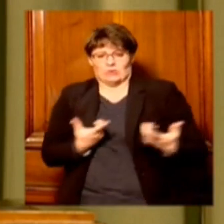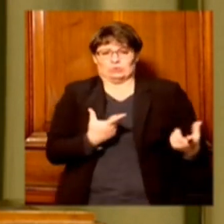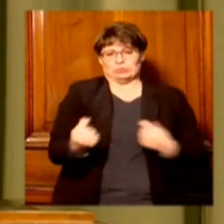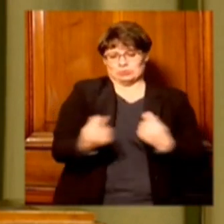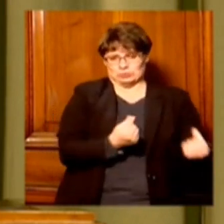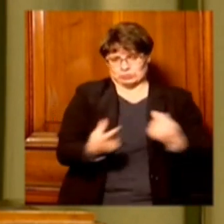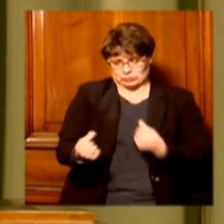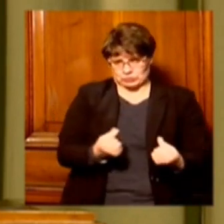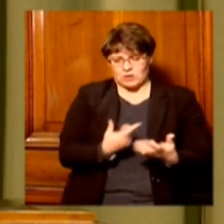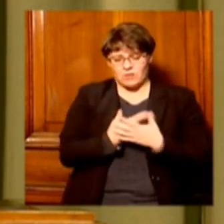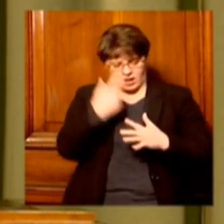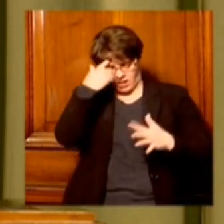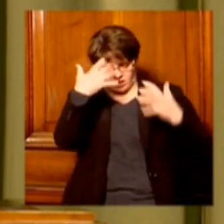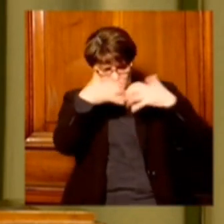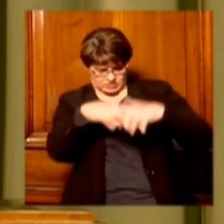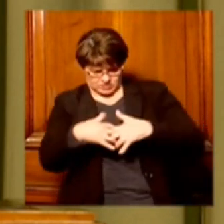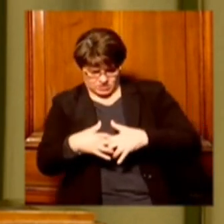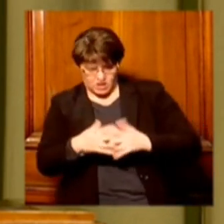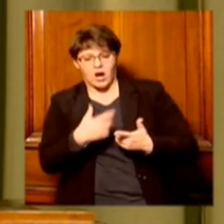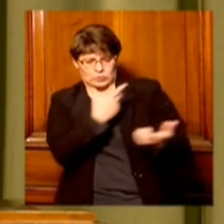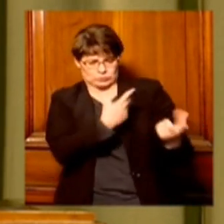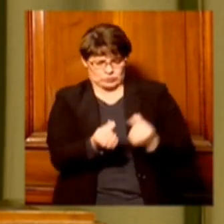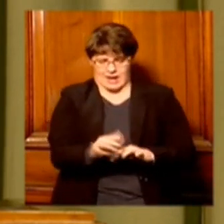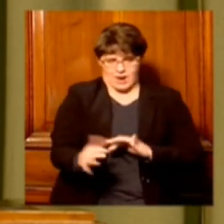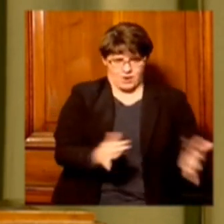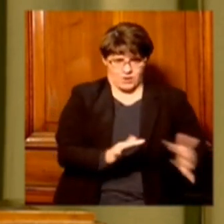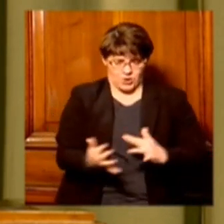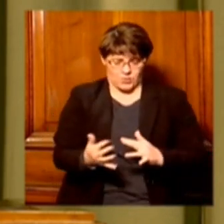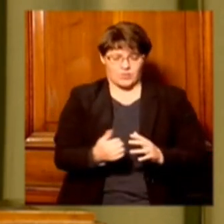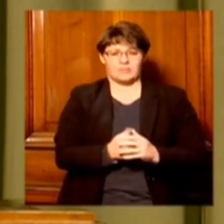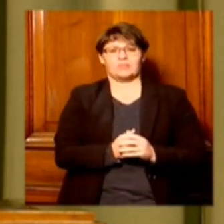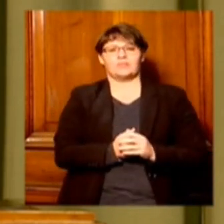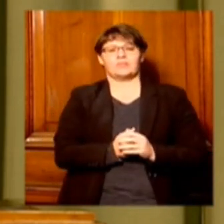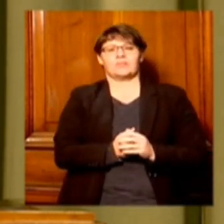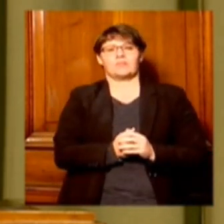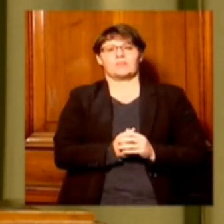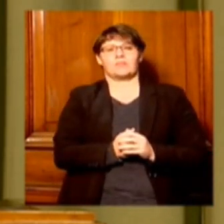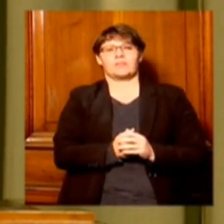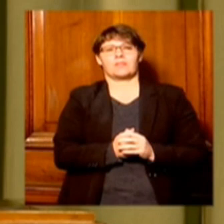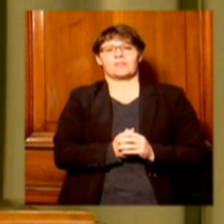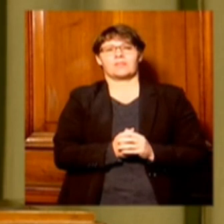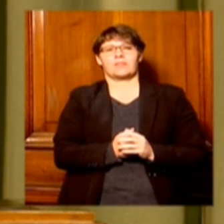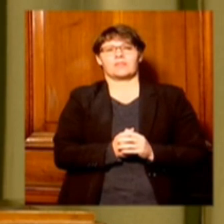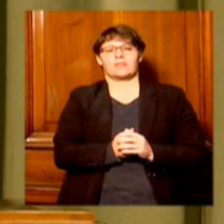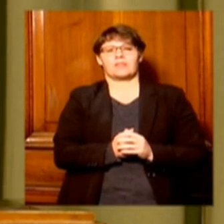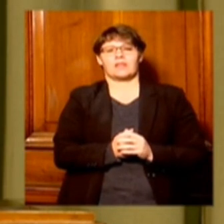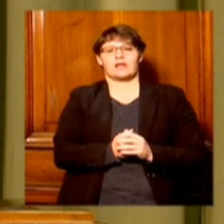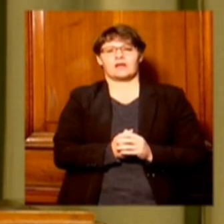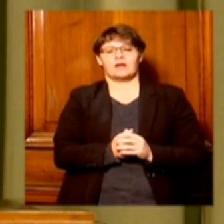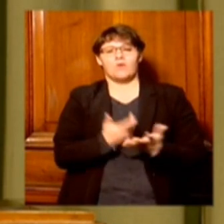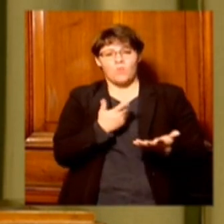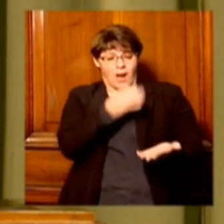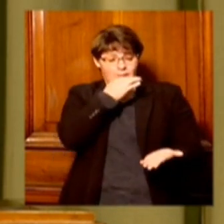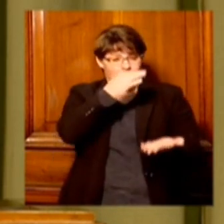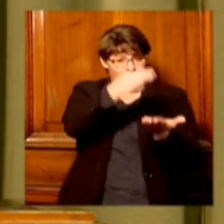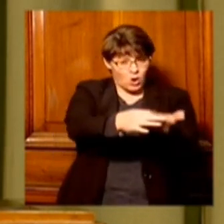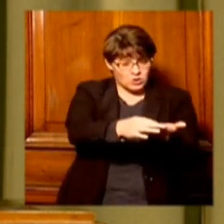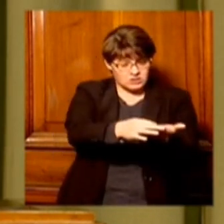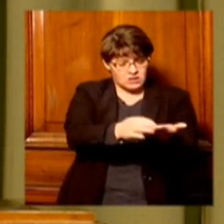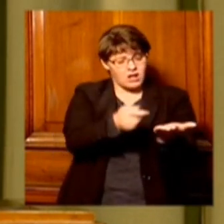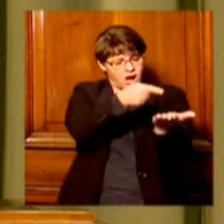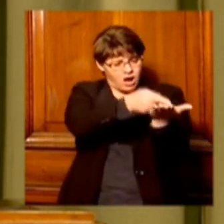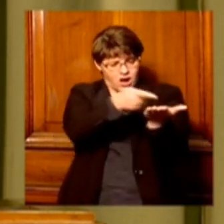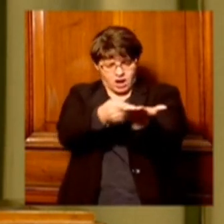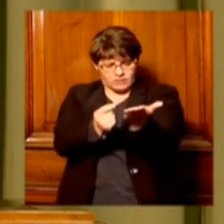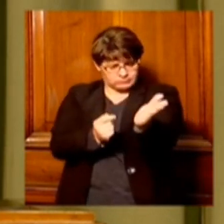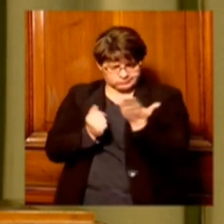have duly considered. And it is for this reason that after we had stress tested the proposals that the airline industry in